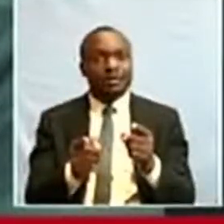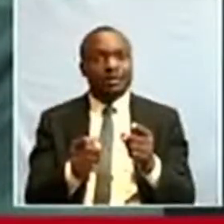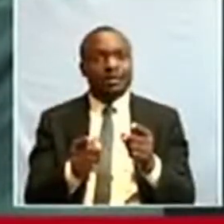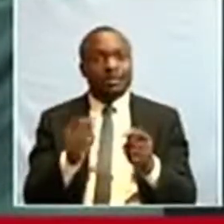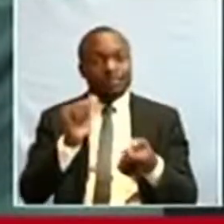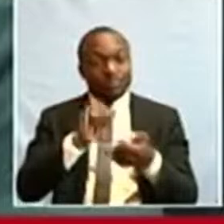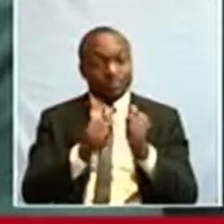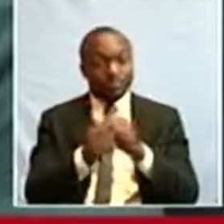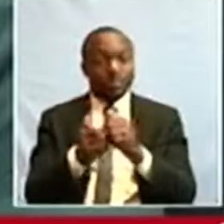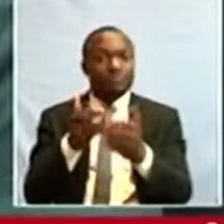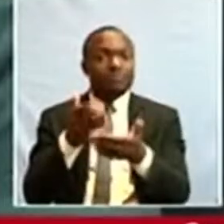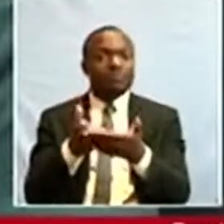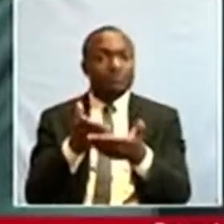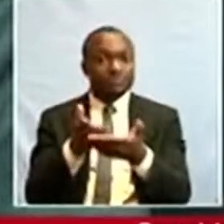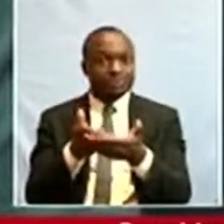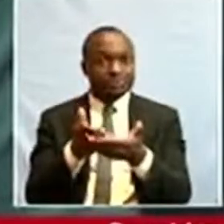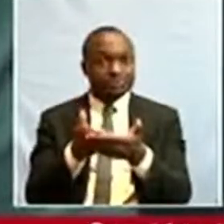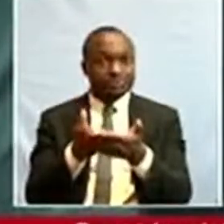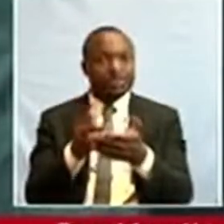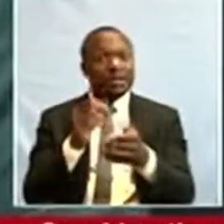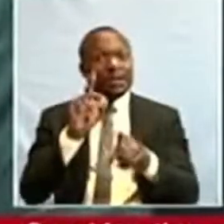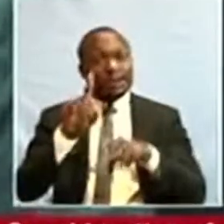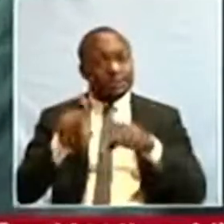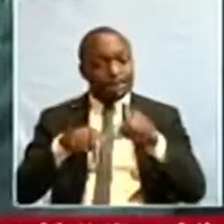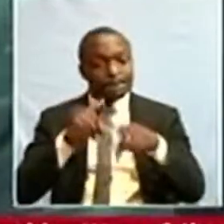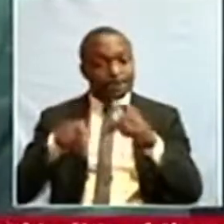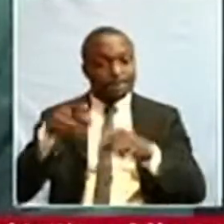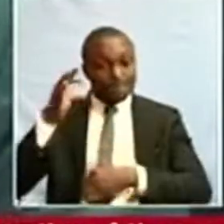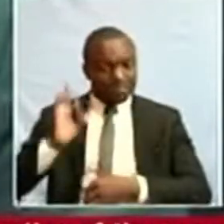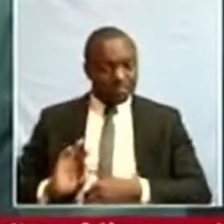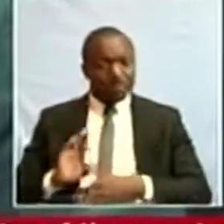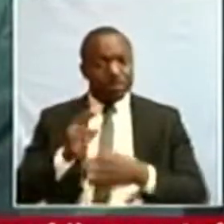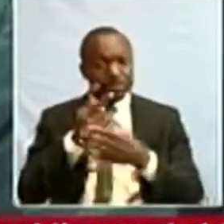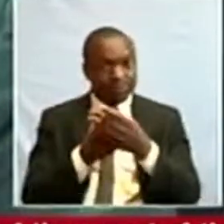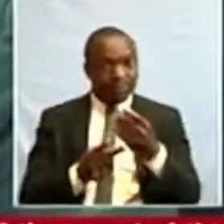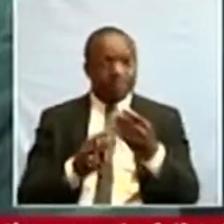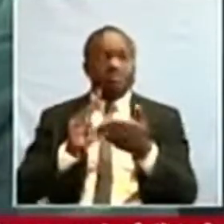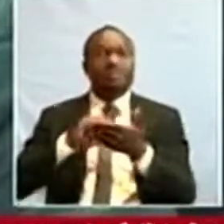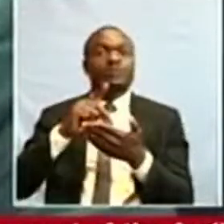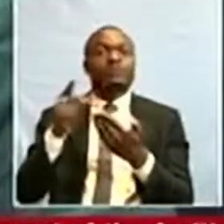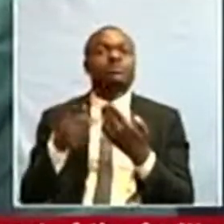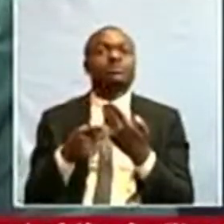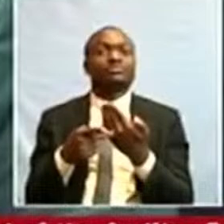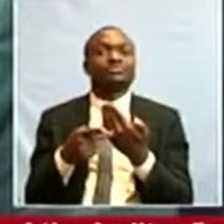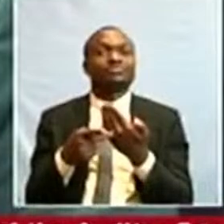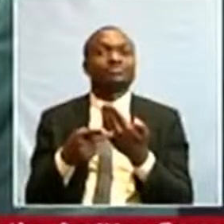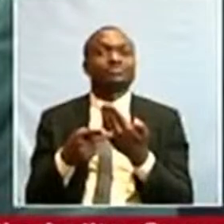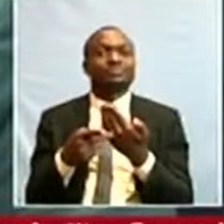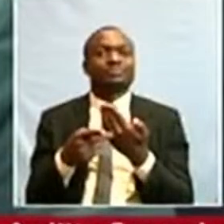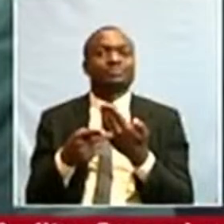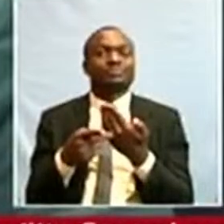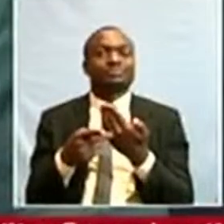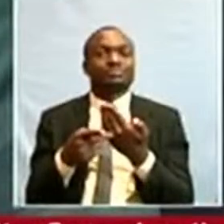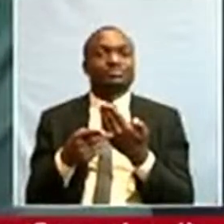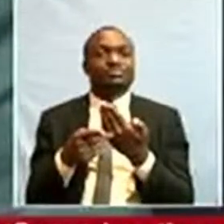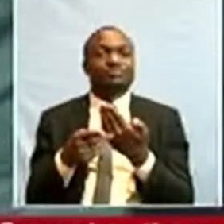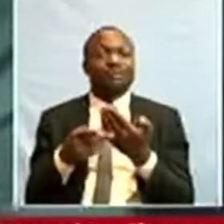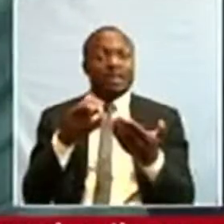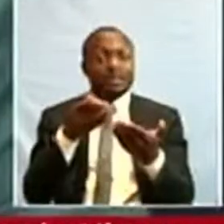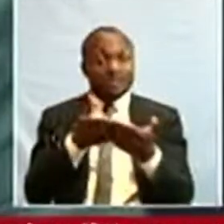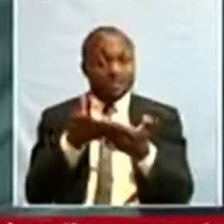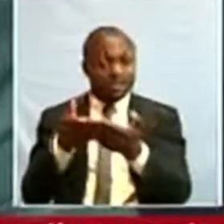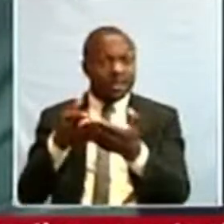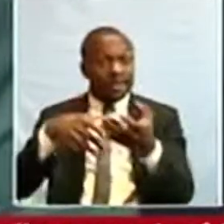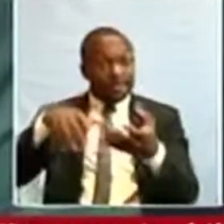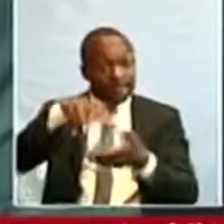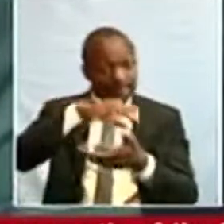here, where people are benefiting from both programs, so to say. This is confusing